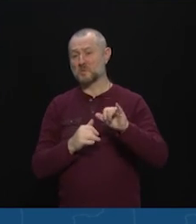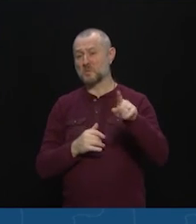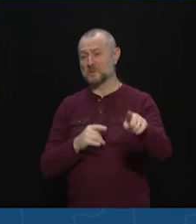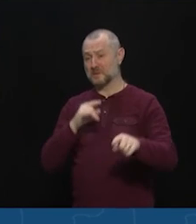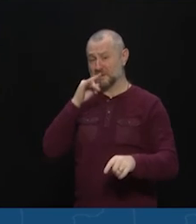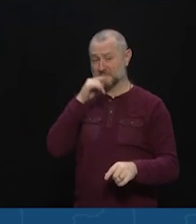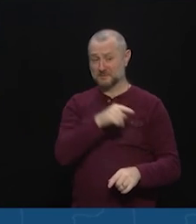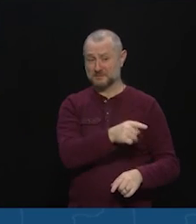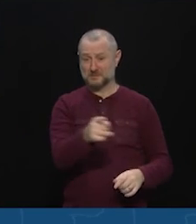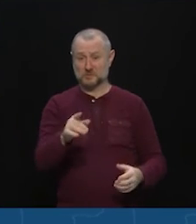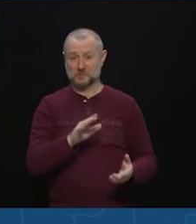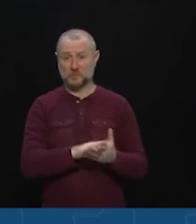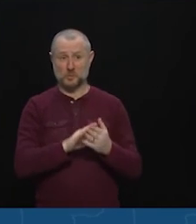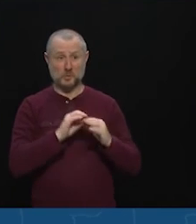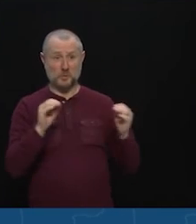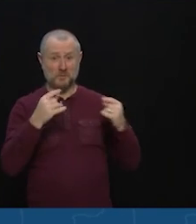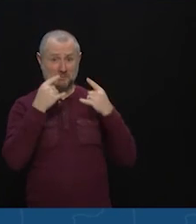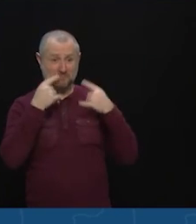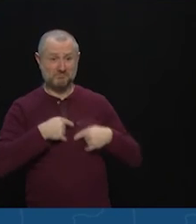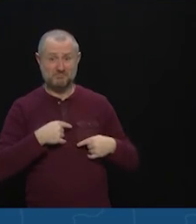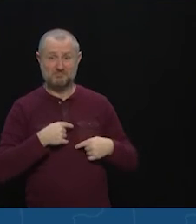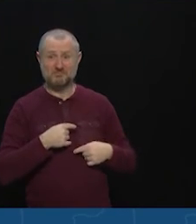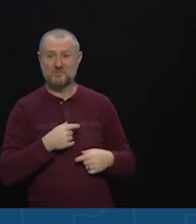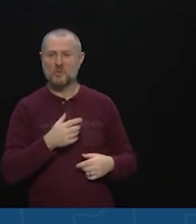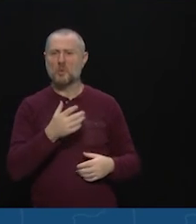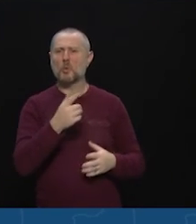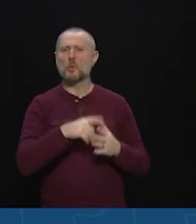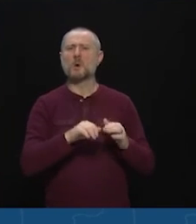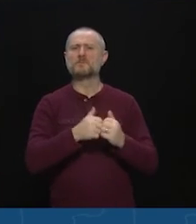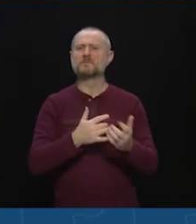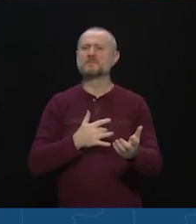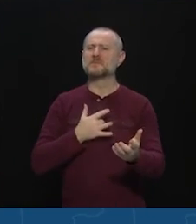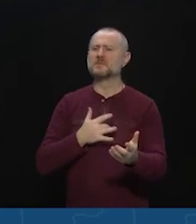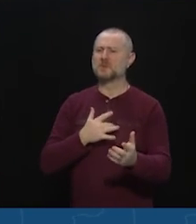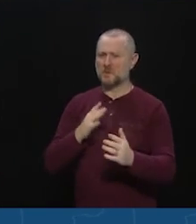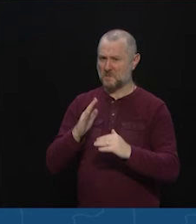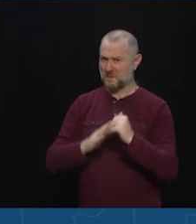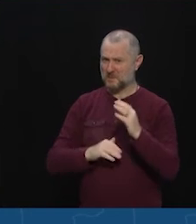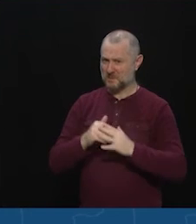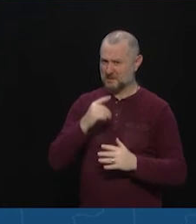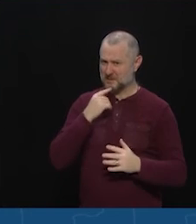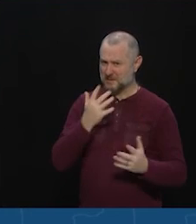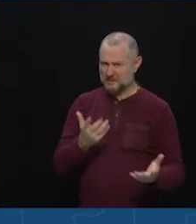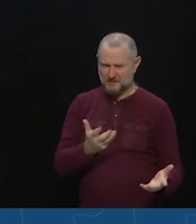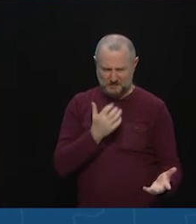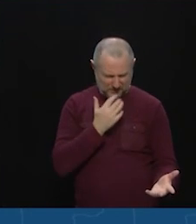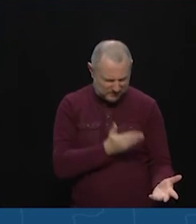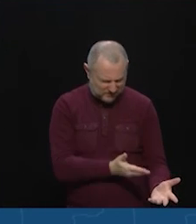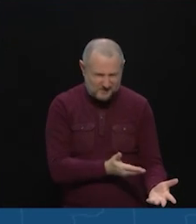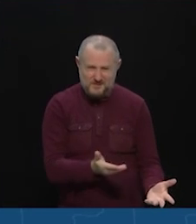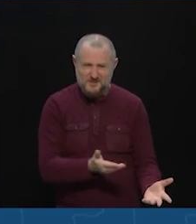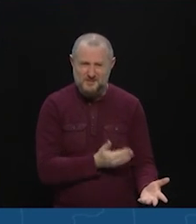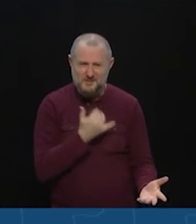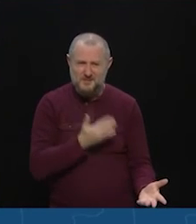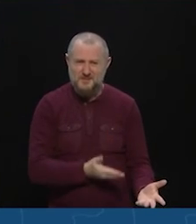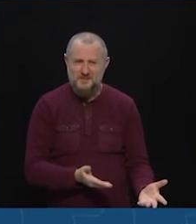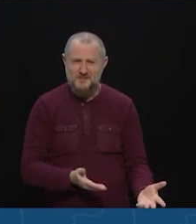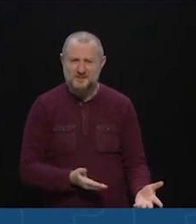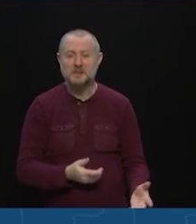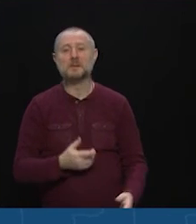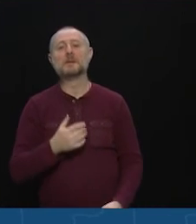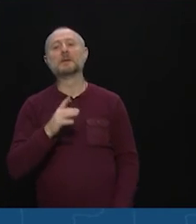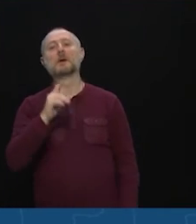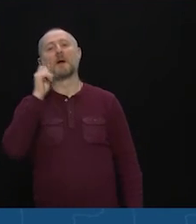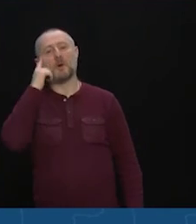take? That's an excellent question, and I've been monitoring this very closely because we have to look at what's going on. I can look